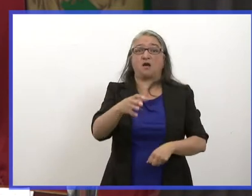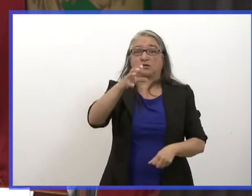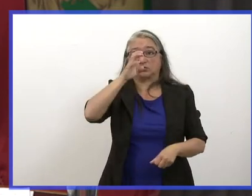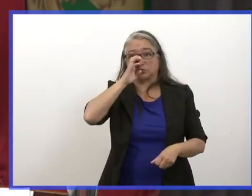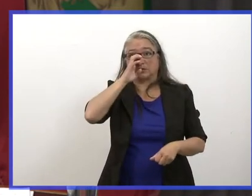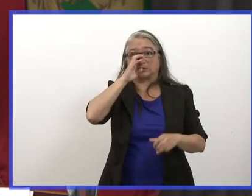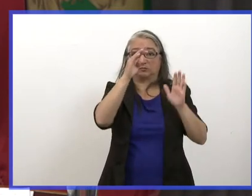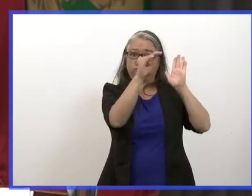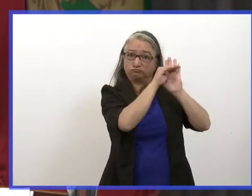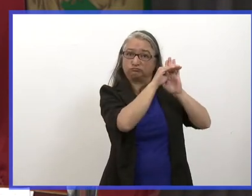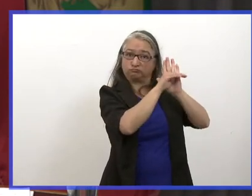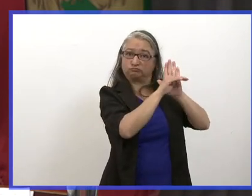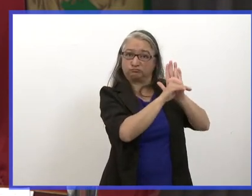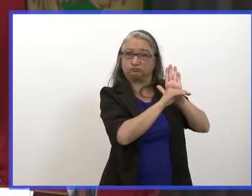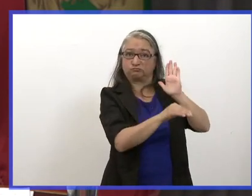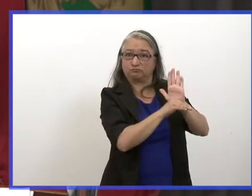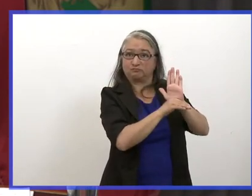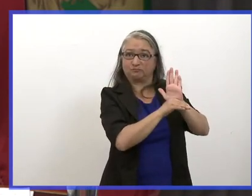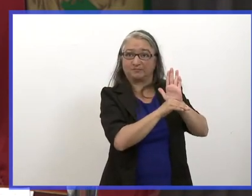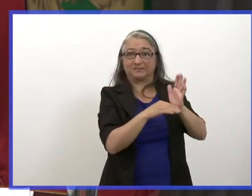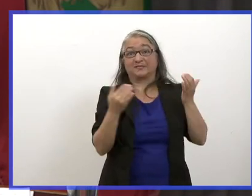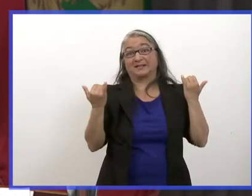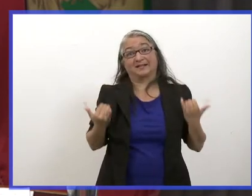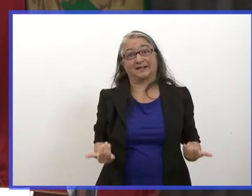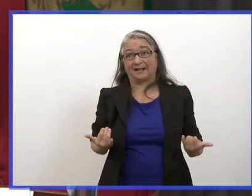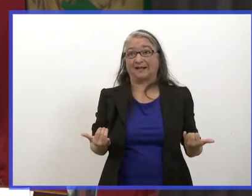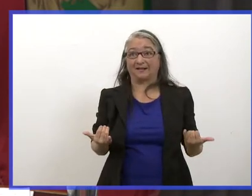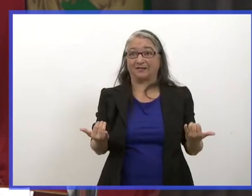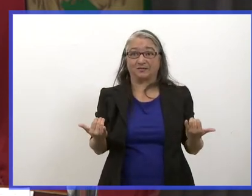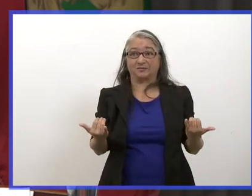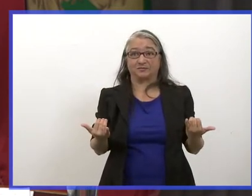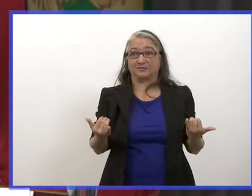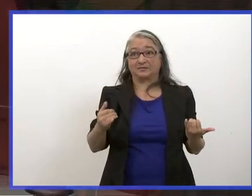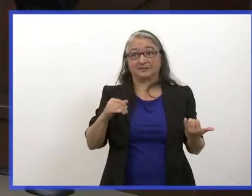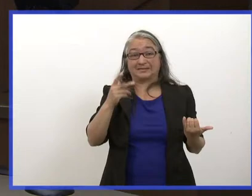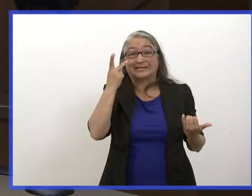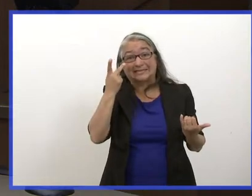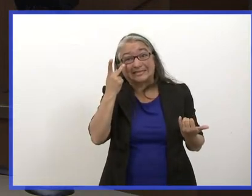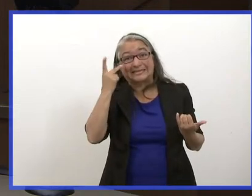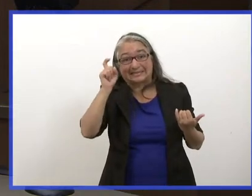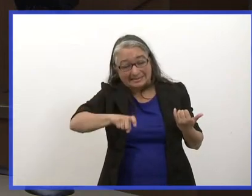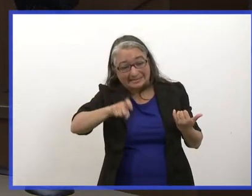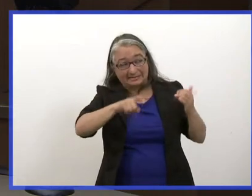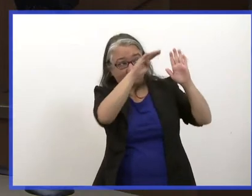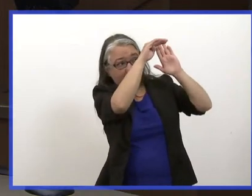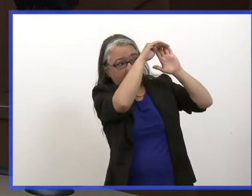key factor in determining the rate of recovery against COVID.